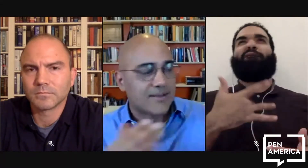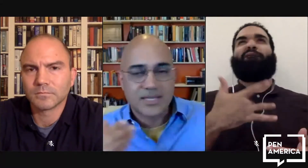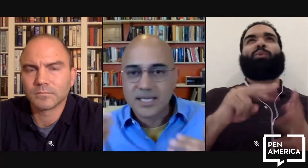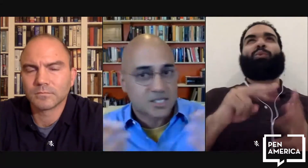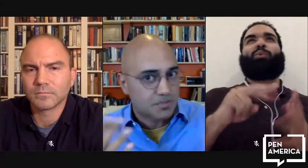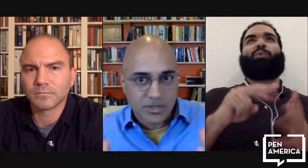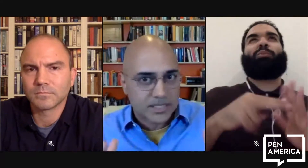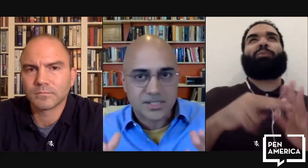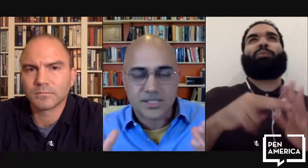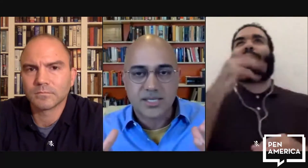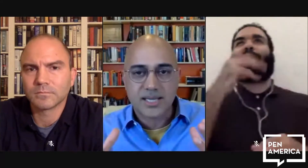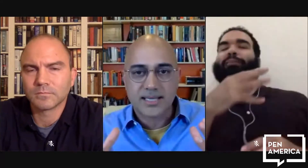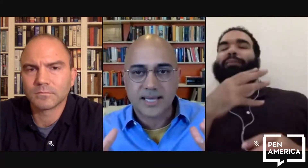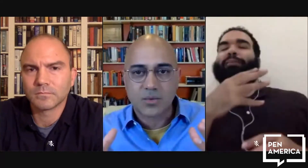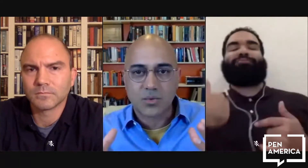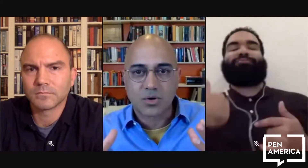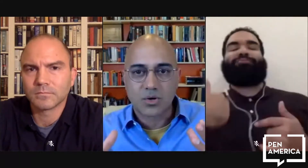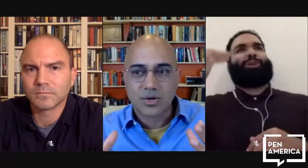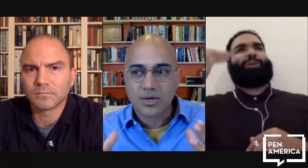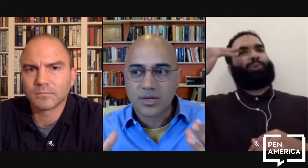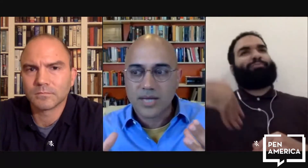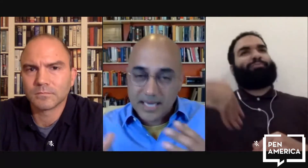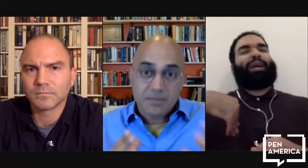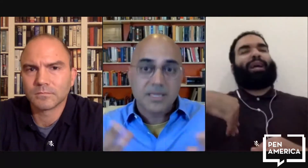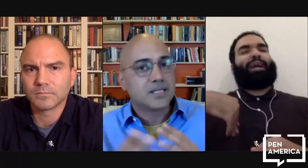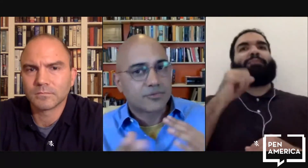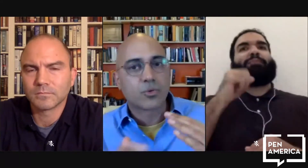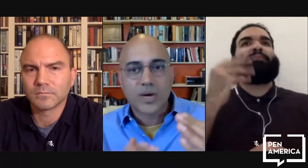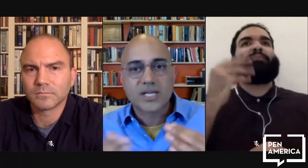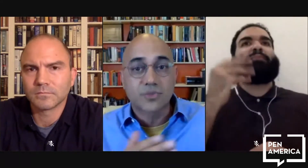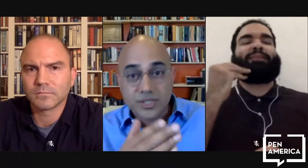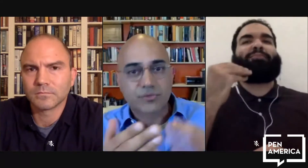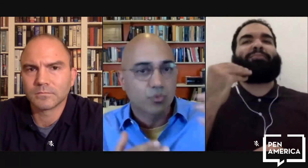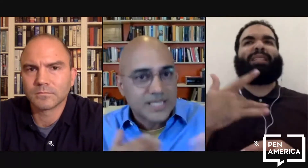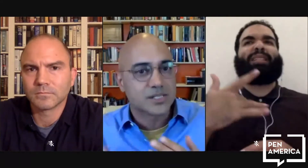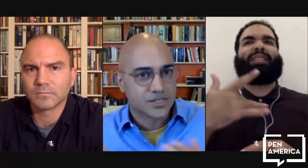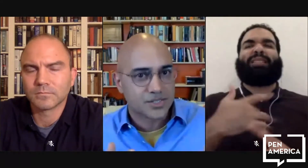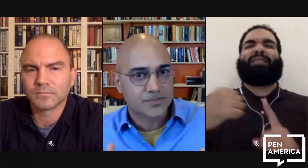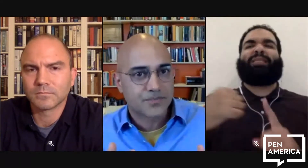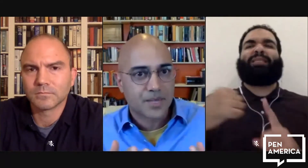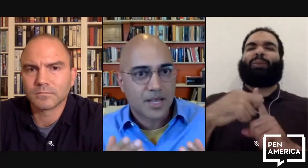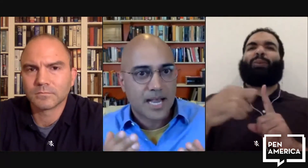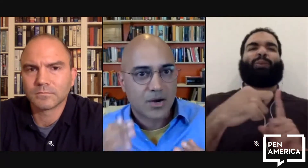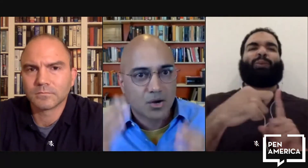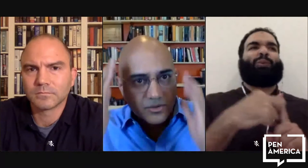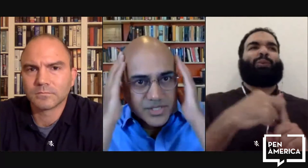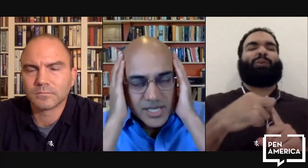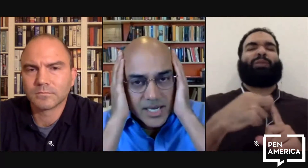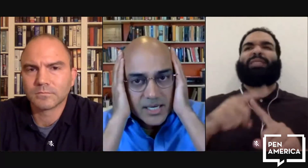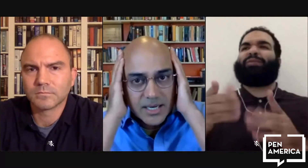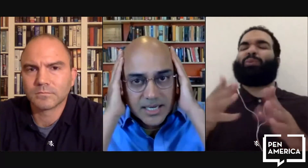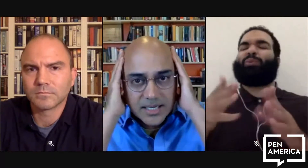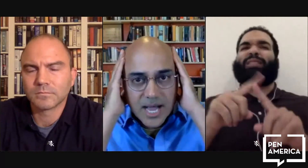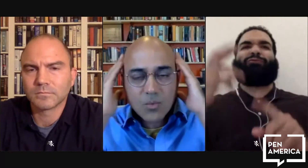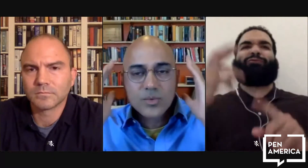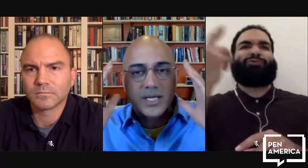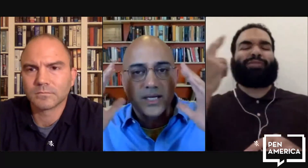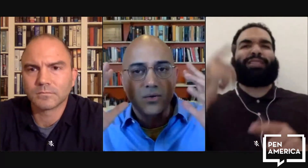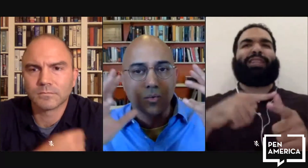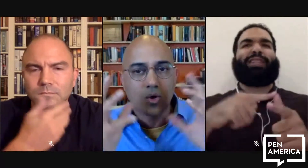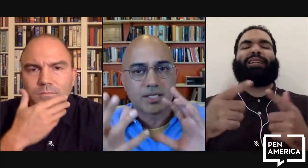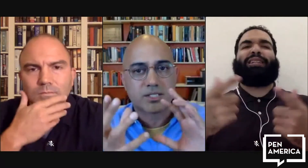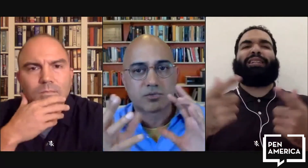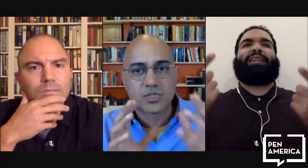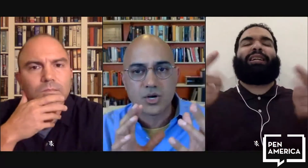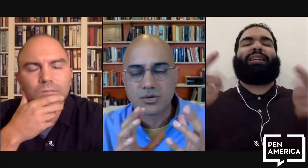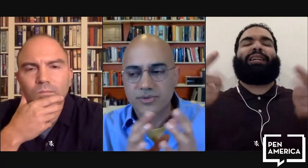was having experiences and that they were hitting me in different ways for different reasons. And all of a sudden, in not needing